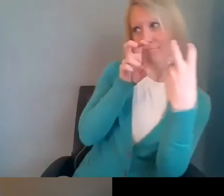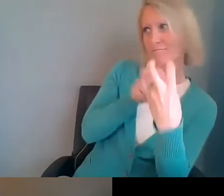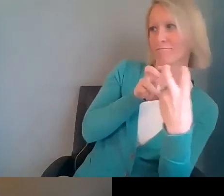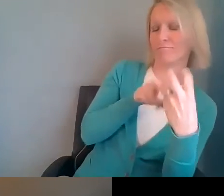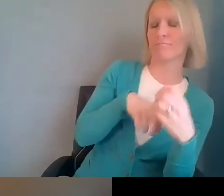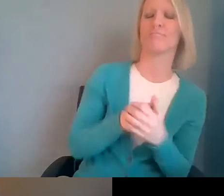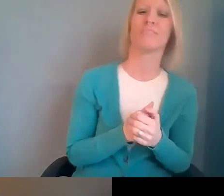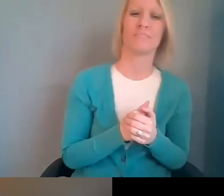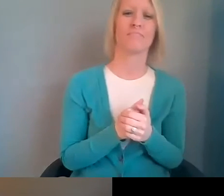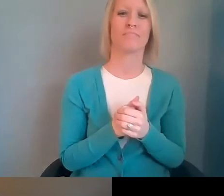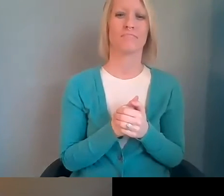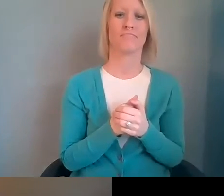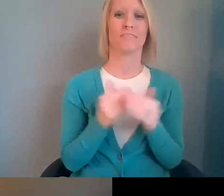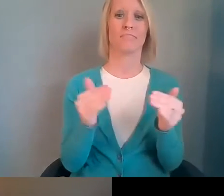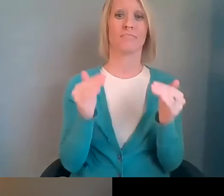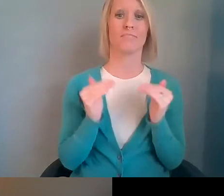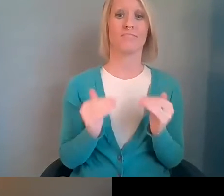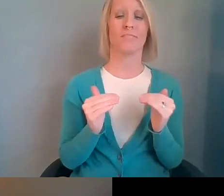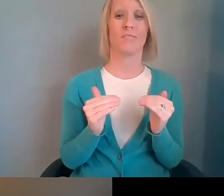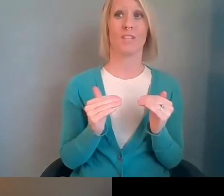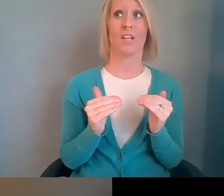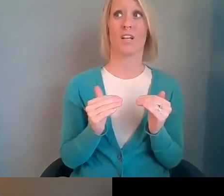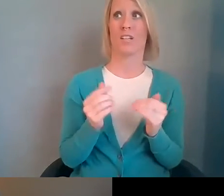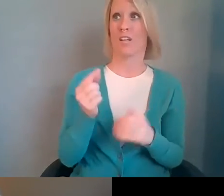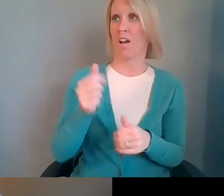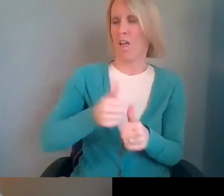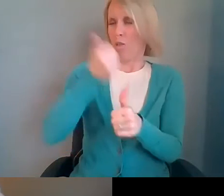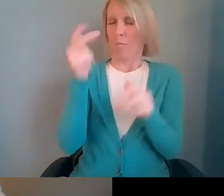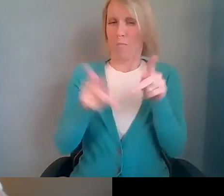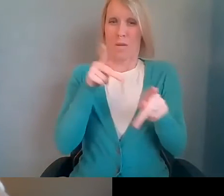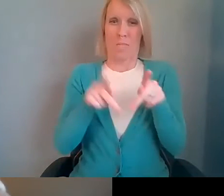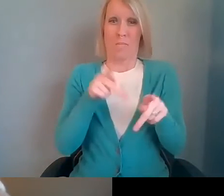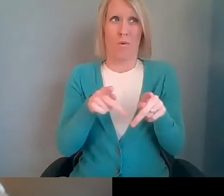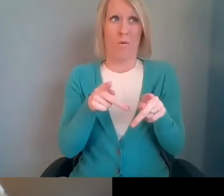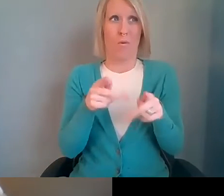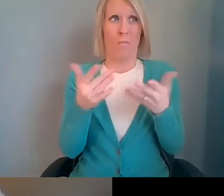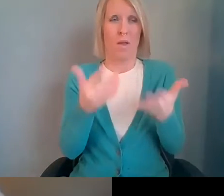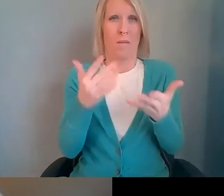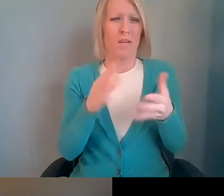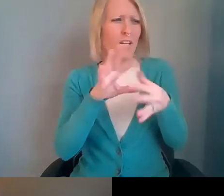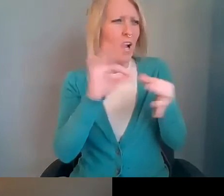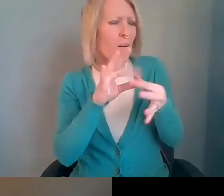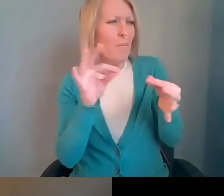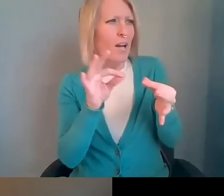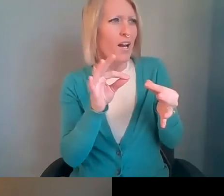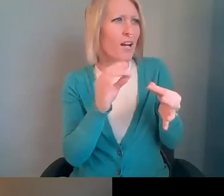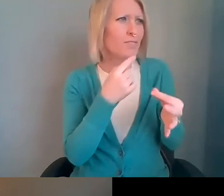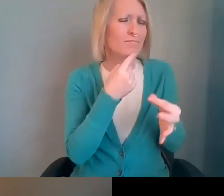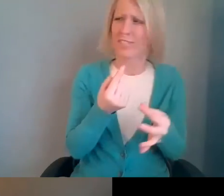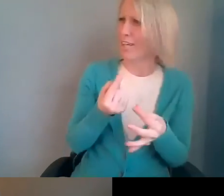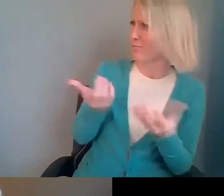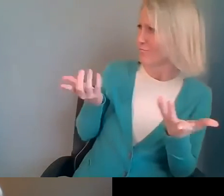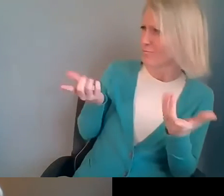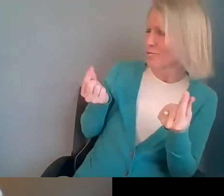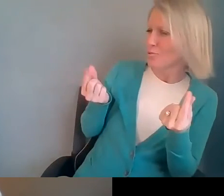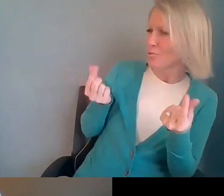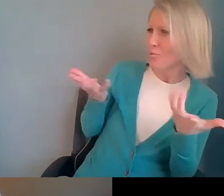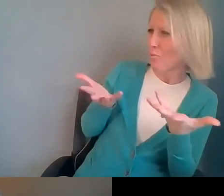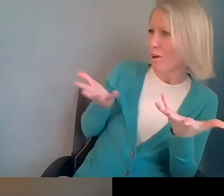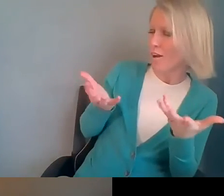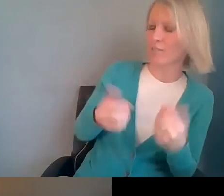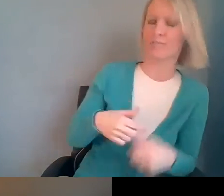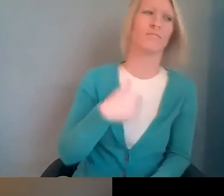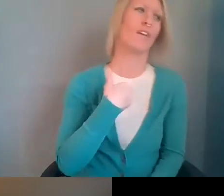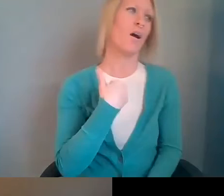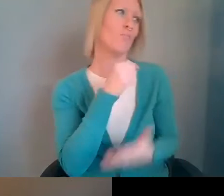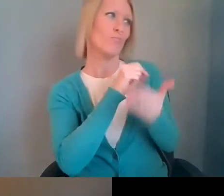writing, about what are you writing about? And I said, well, I'm writing about what I see with you as a family. So it's been an interesting